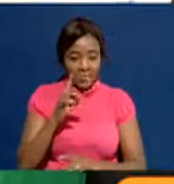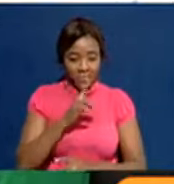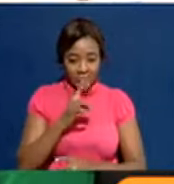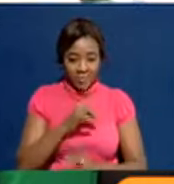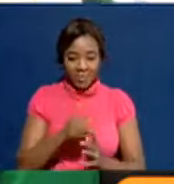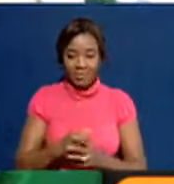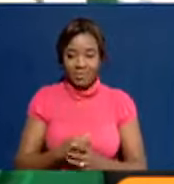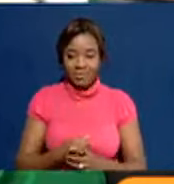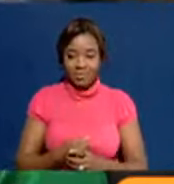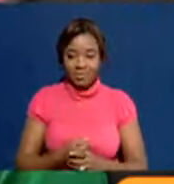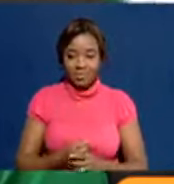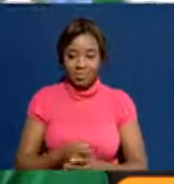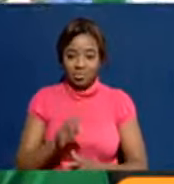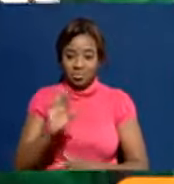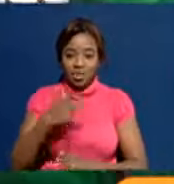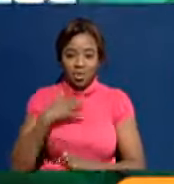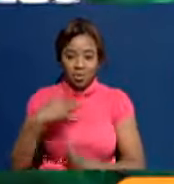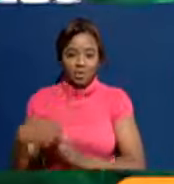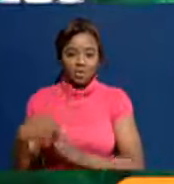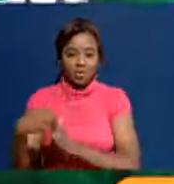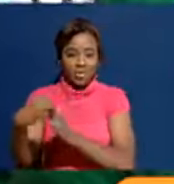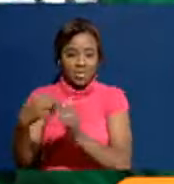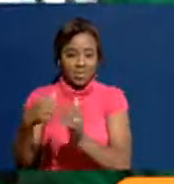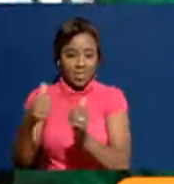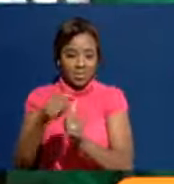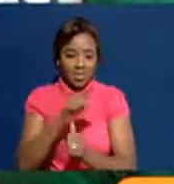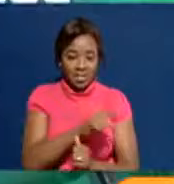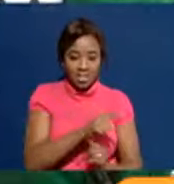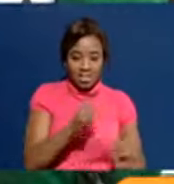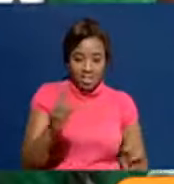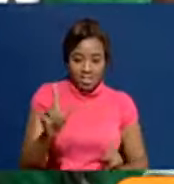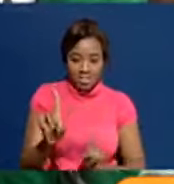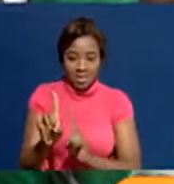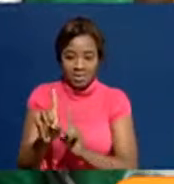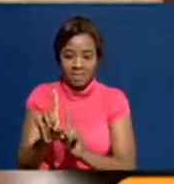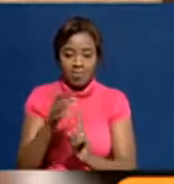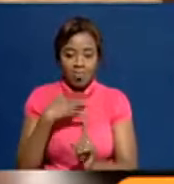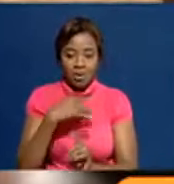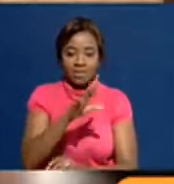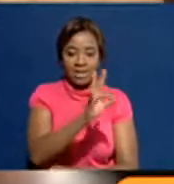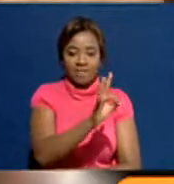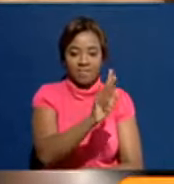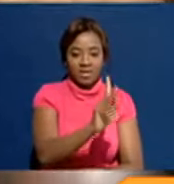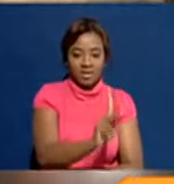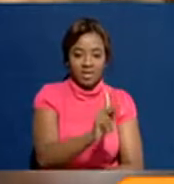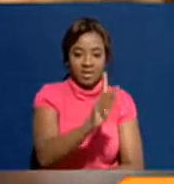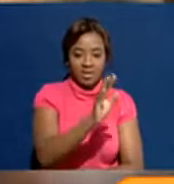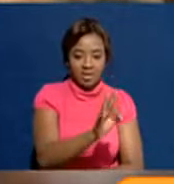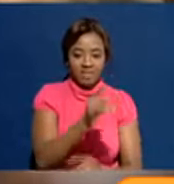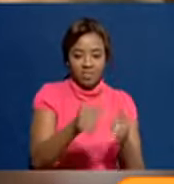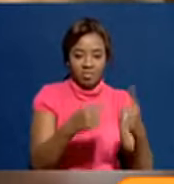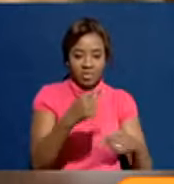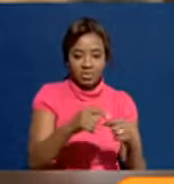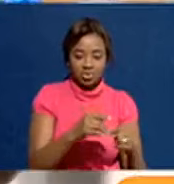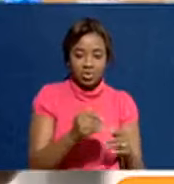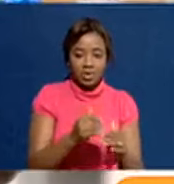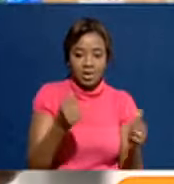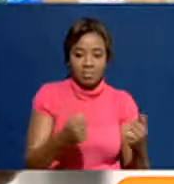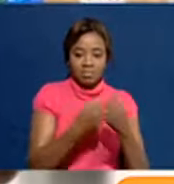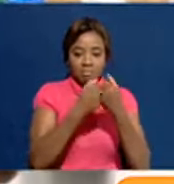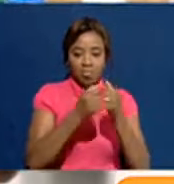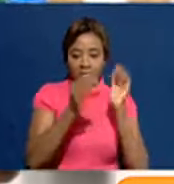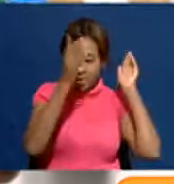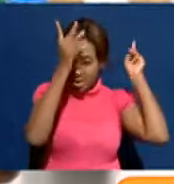Gor Mahia chasing the league title, with AFC Leopards chasing the FKF Cup, where they play Kakamega Homeboys in